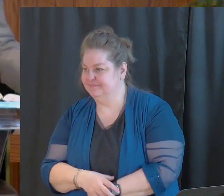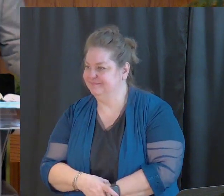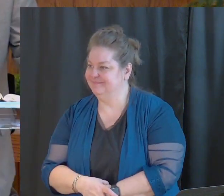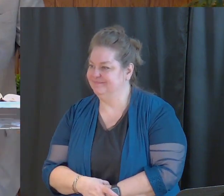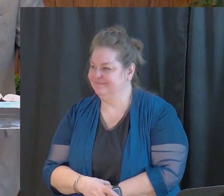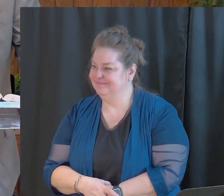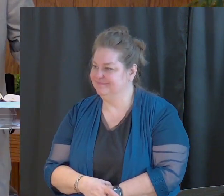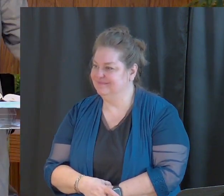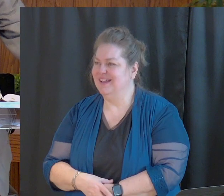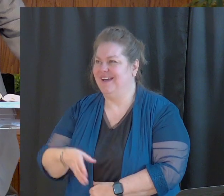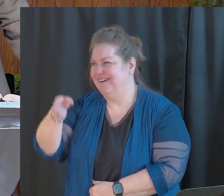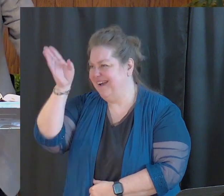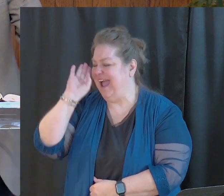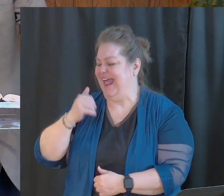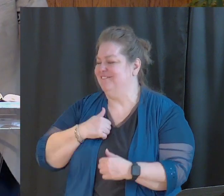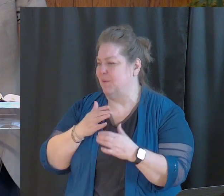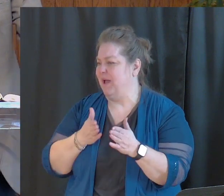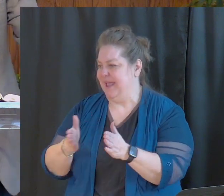God has a way.